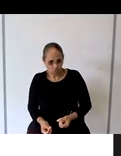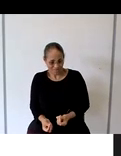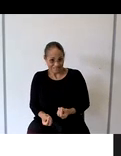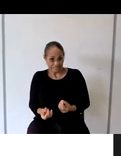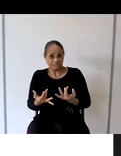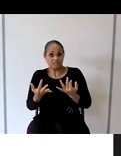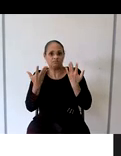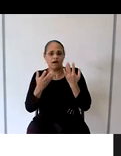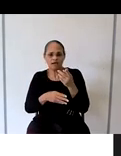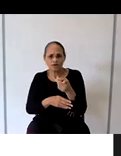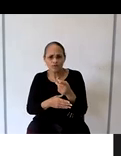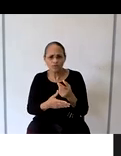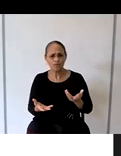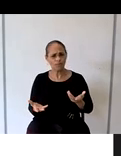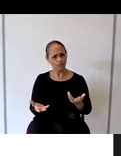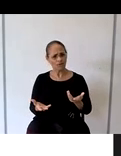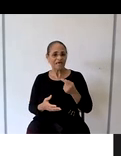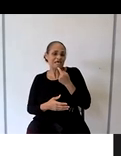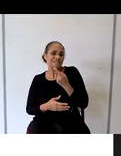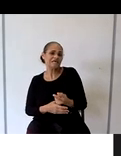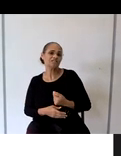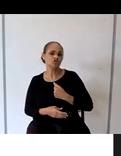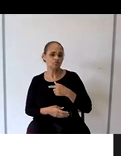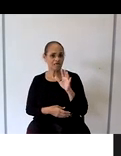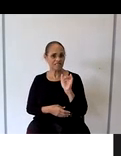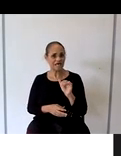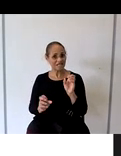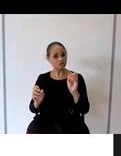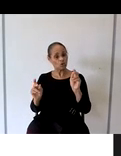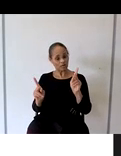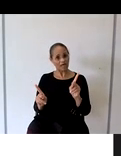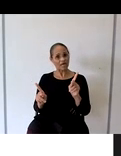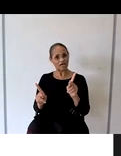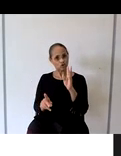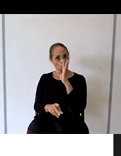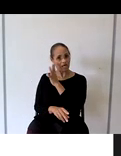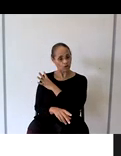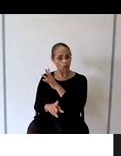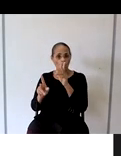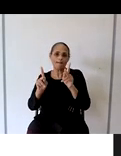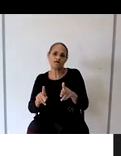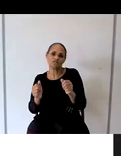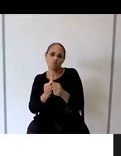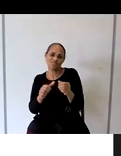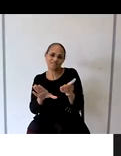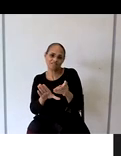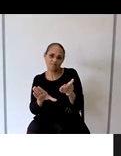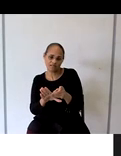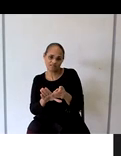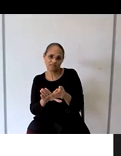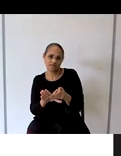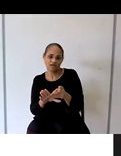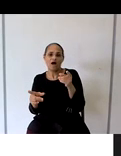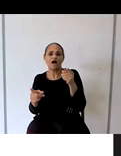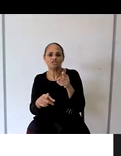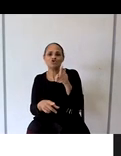you. It says to me that it's okay to ignore a person with a disability until